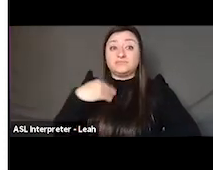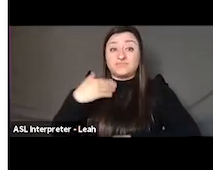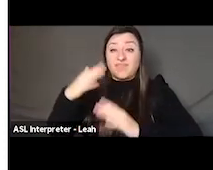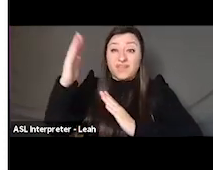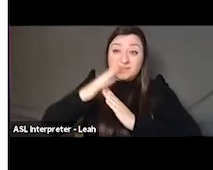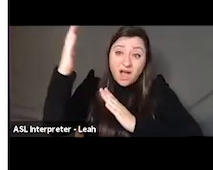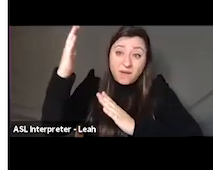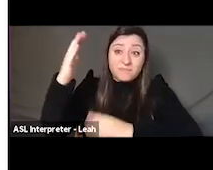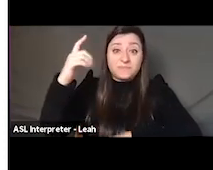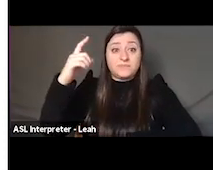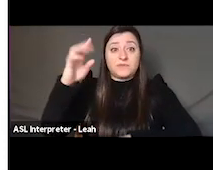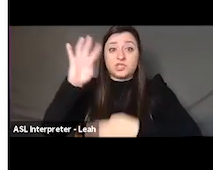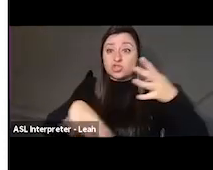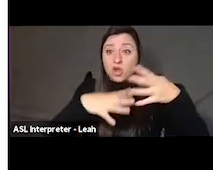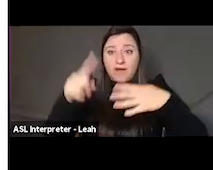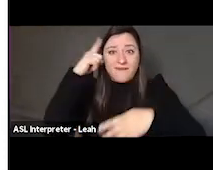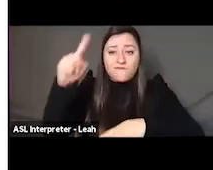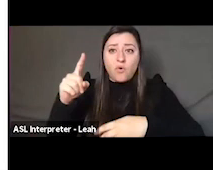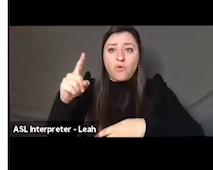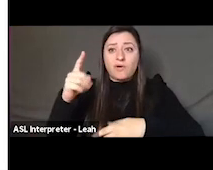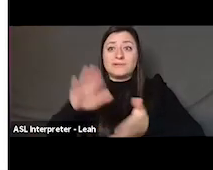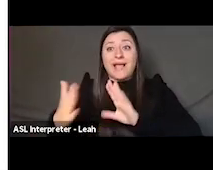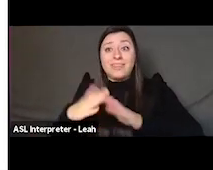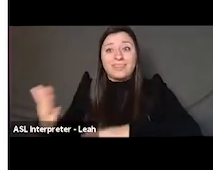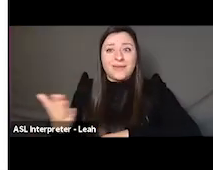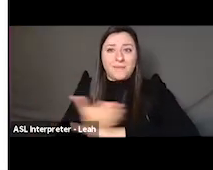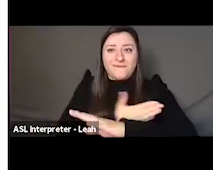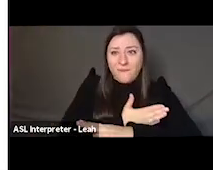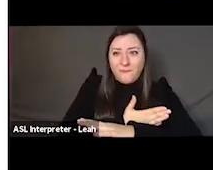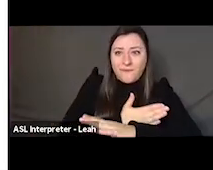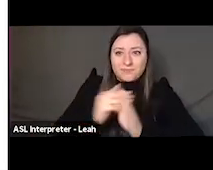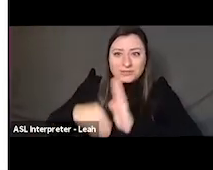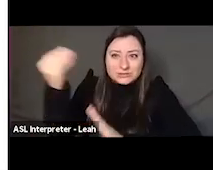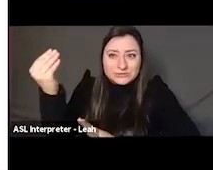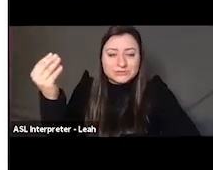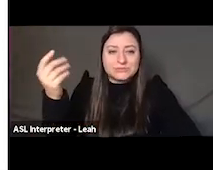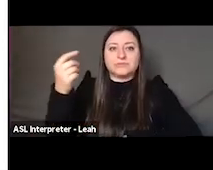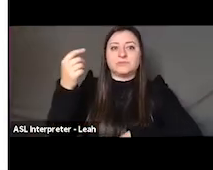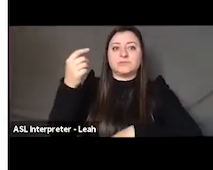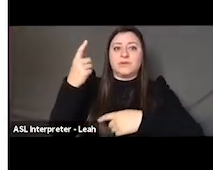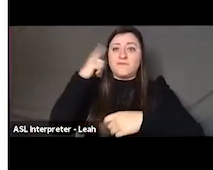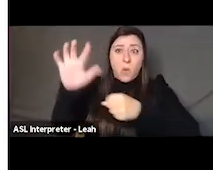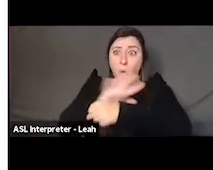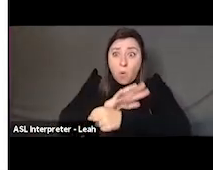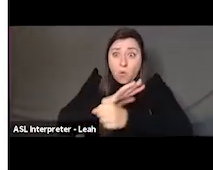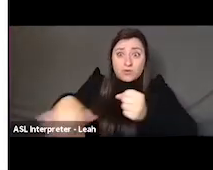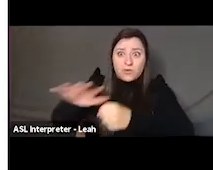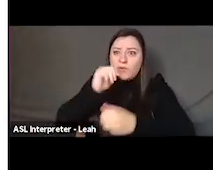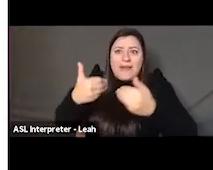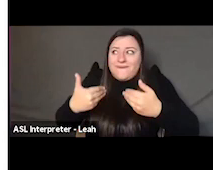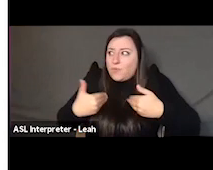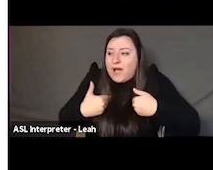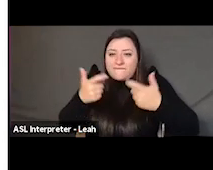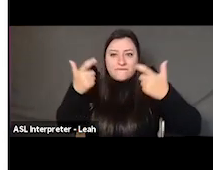rate from the whole MENA region. I mean, we don't even have heavy industry in Lebanon.